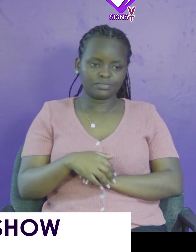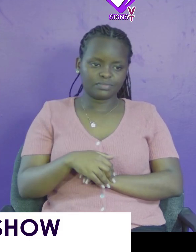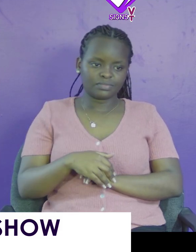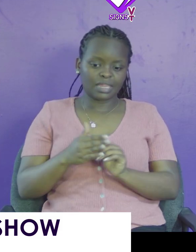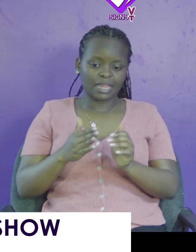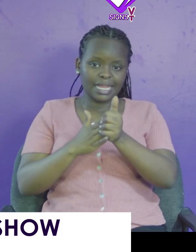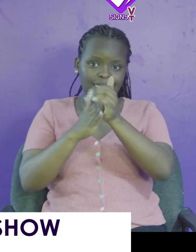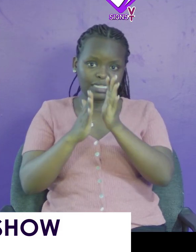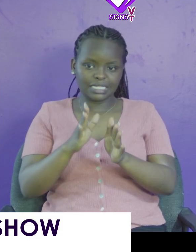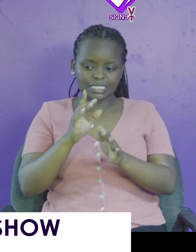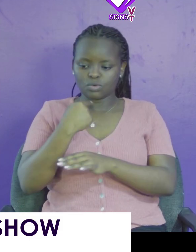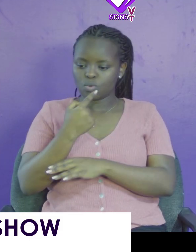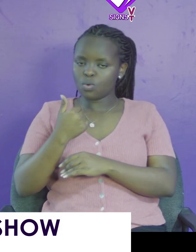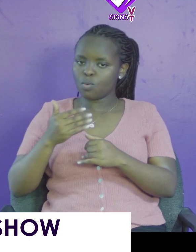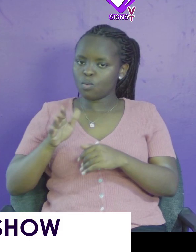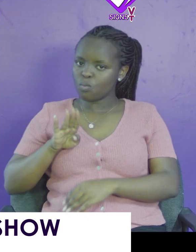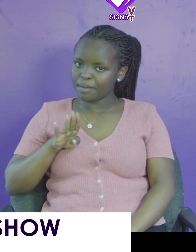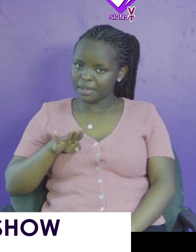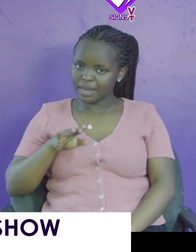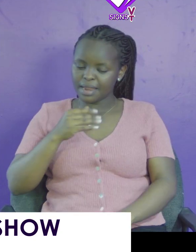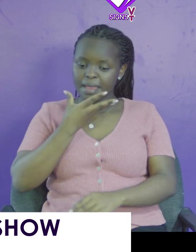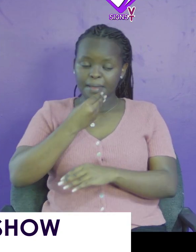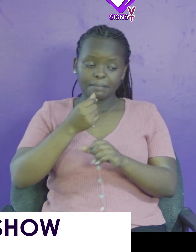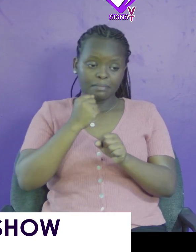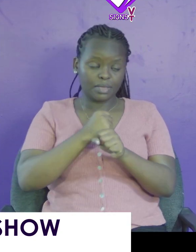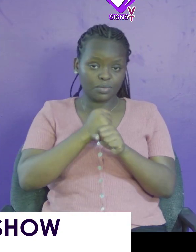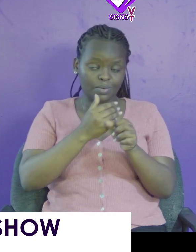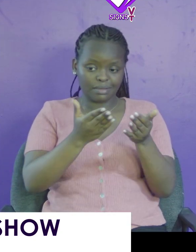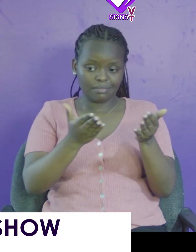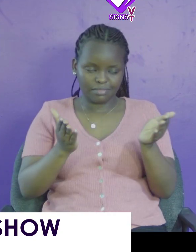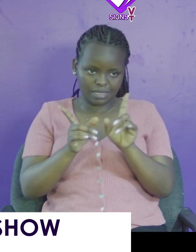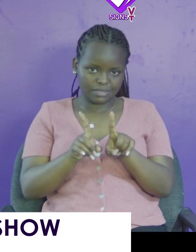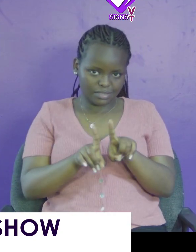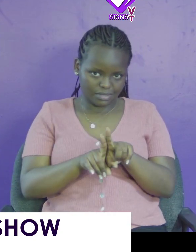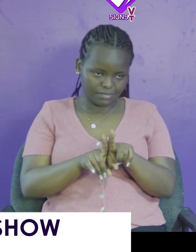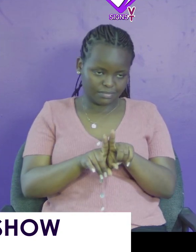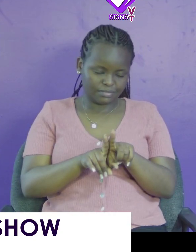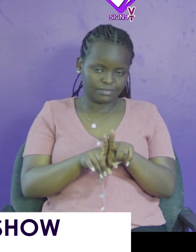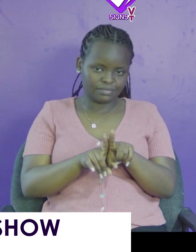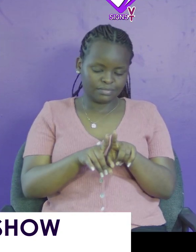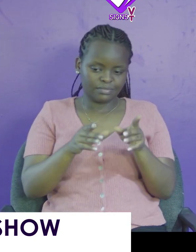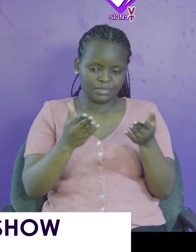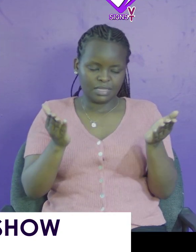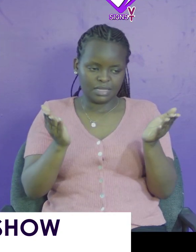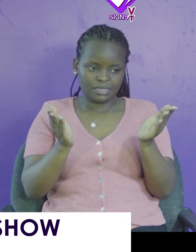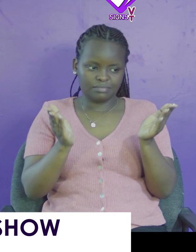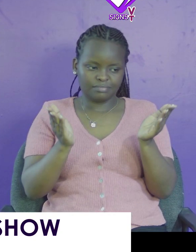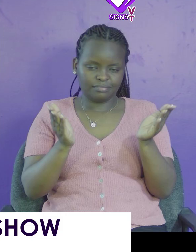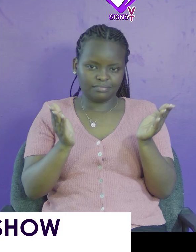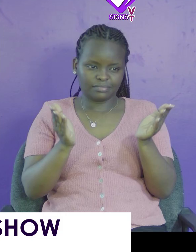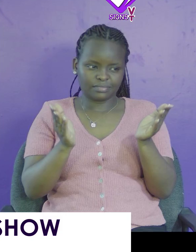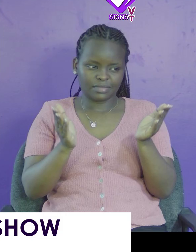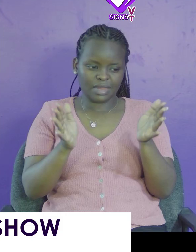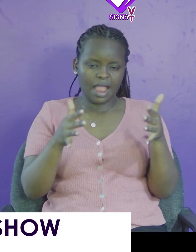leaders who are women, men working under them. Should they, how